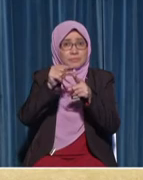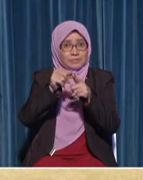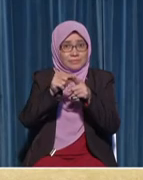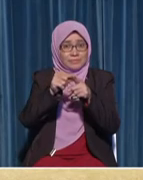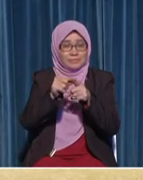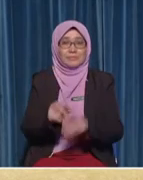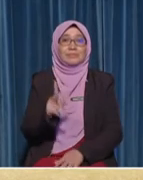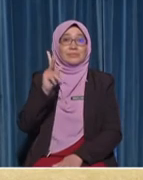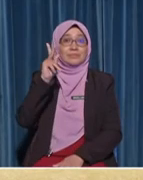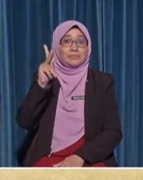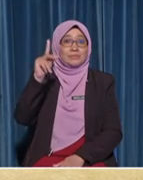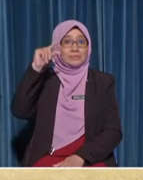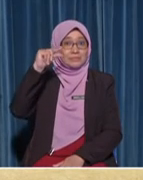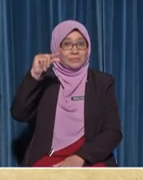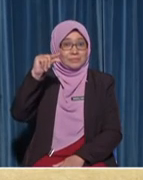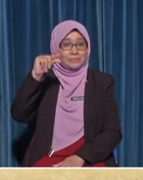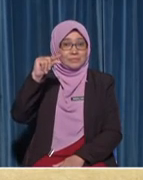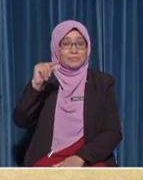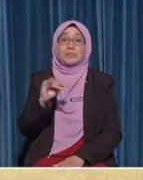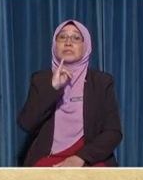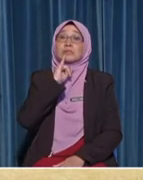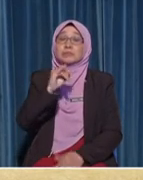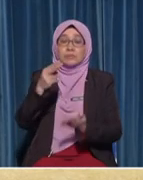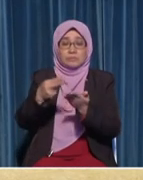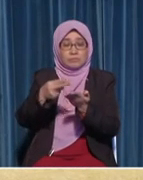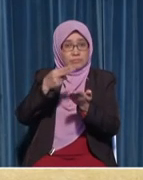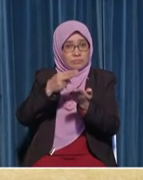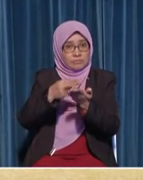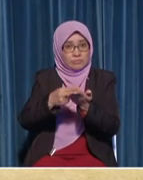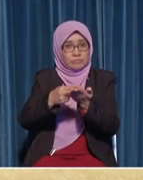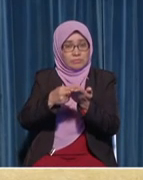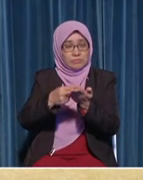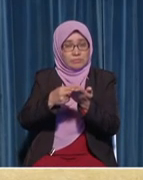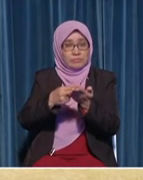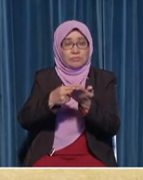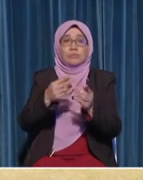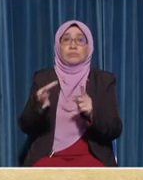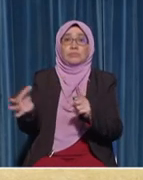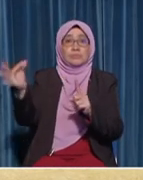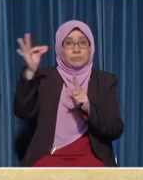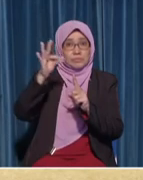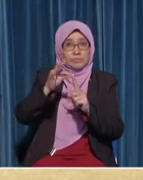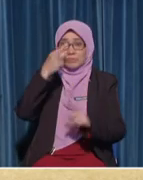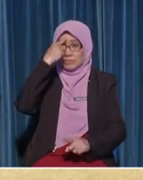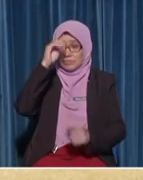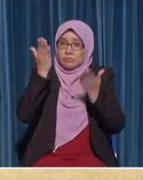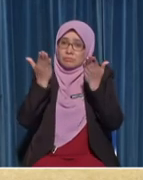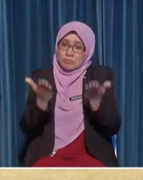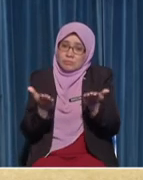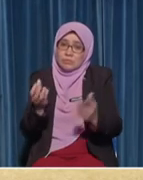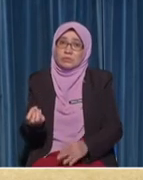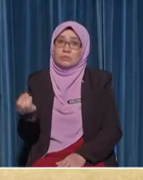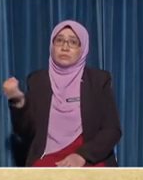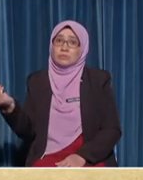Kilogram is the unit of mass suitable for heavy objects such